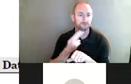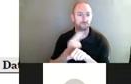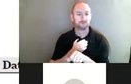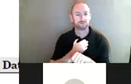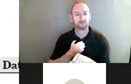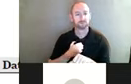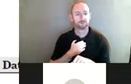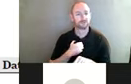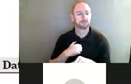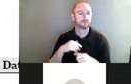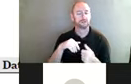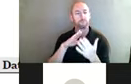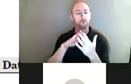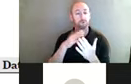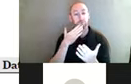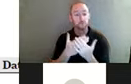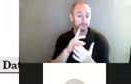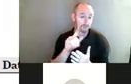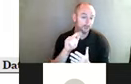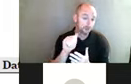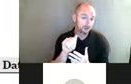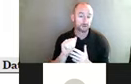approach to assess, like, how good is the data?